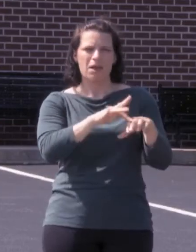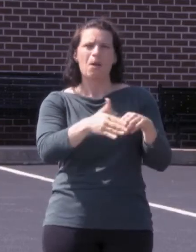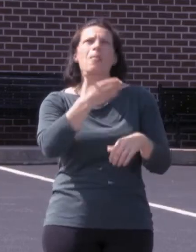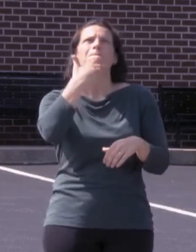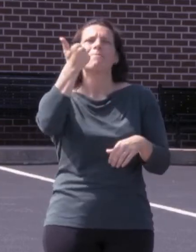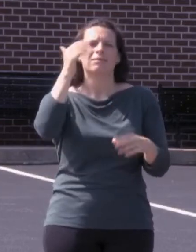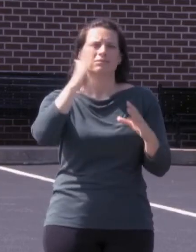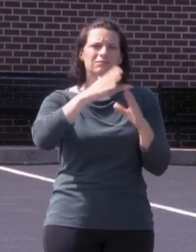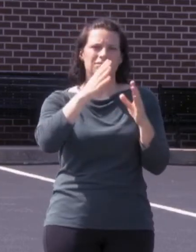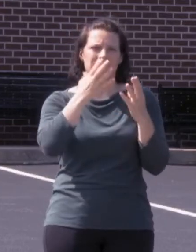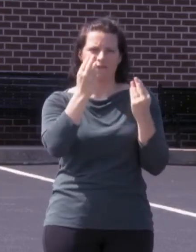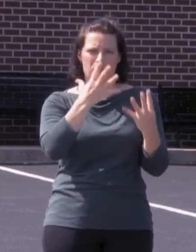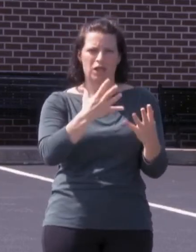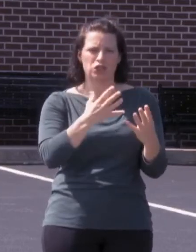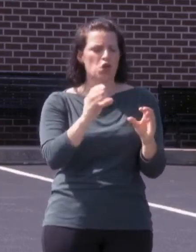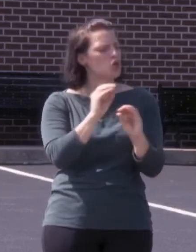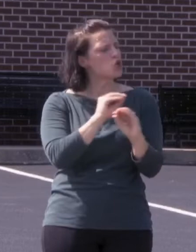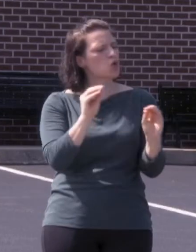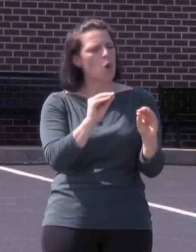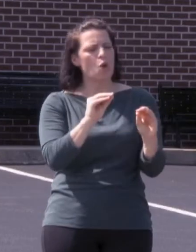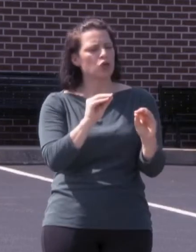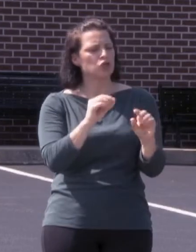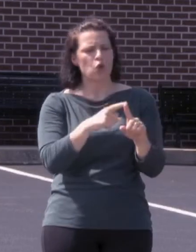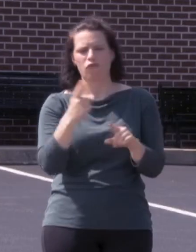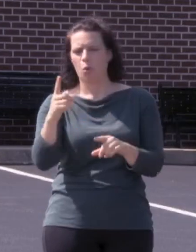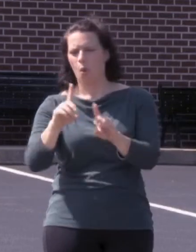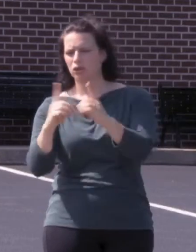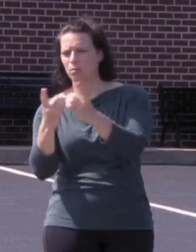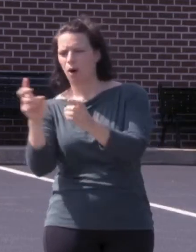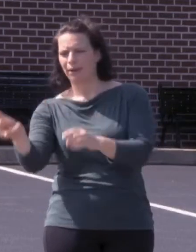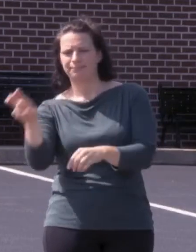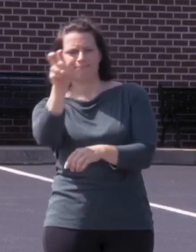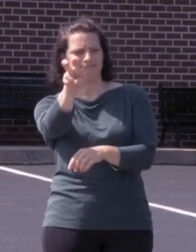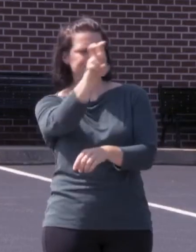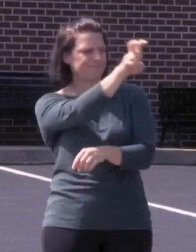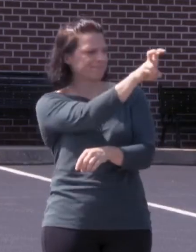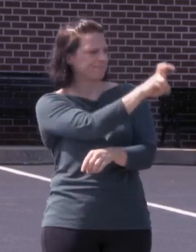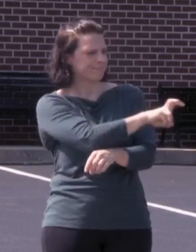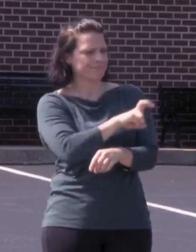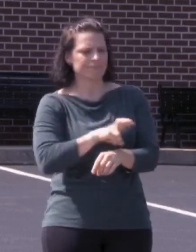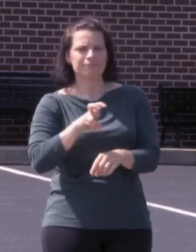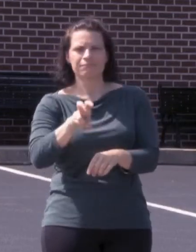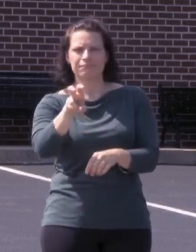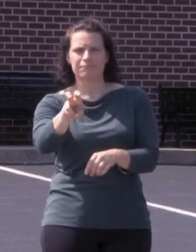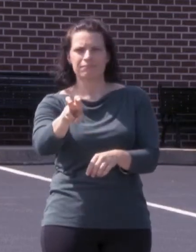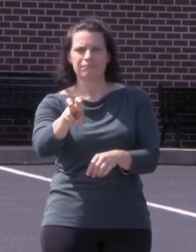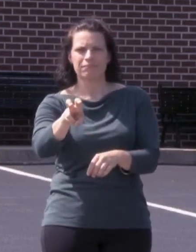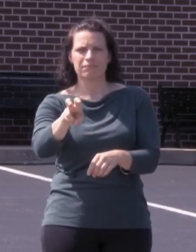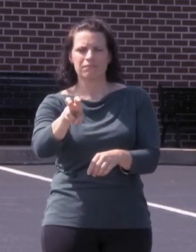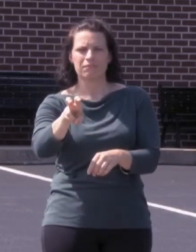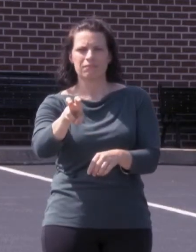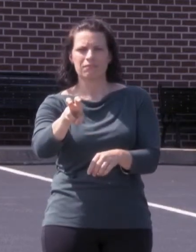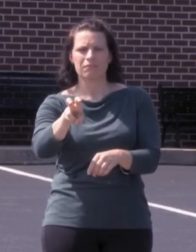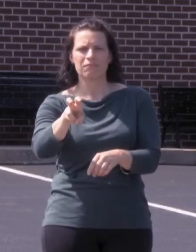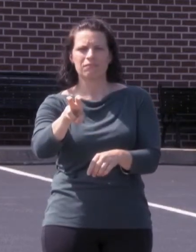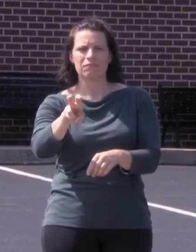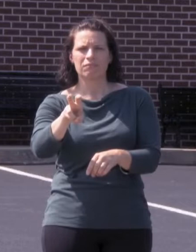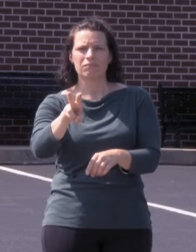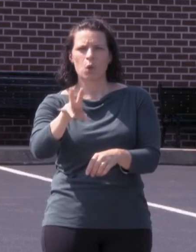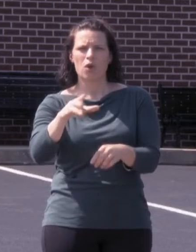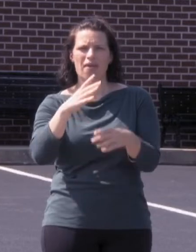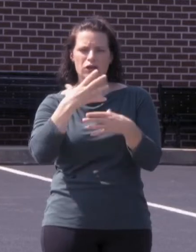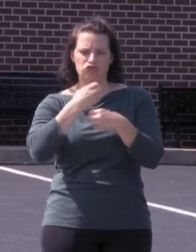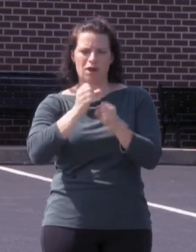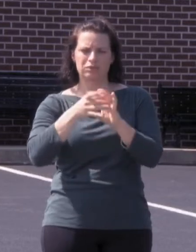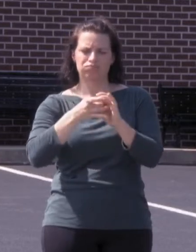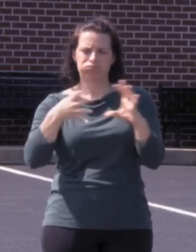information. And no one should be able to go from one department where you break that compact of